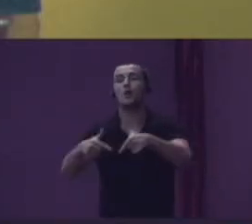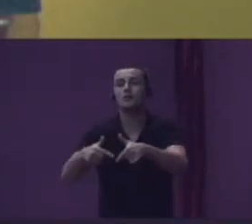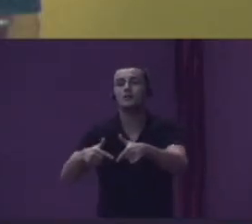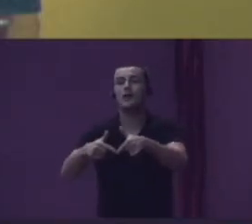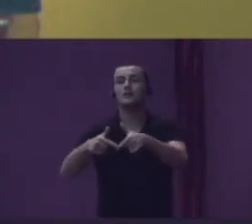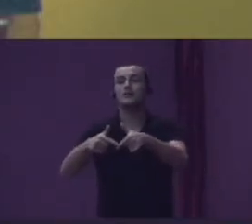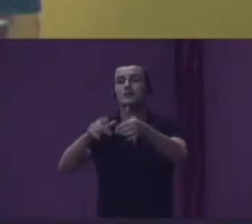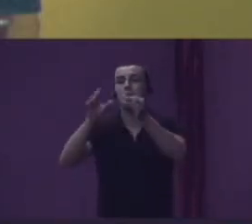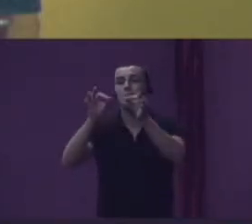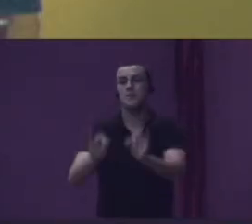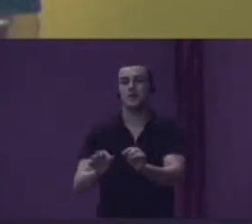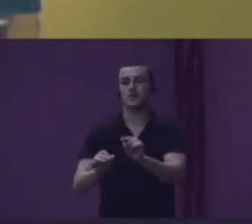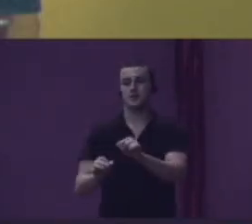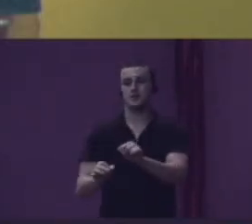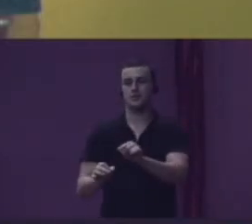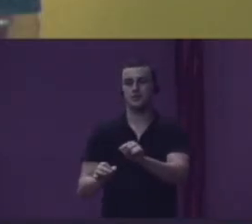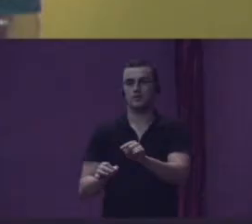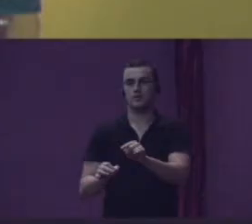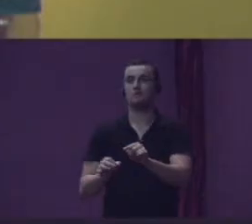do it.